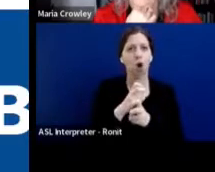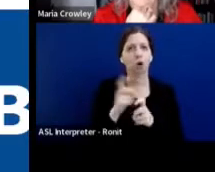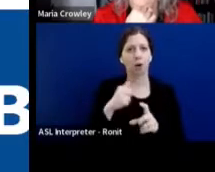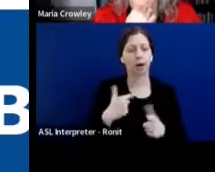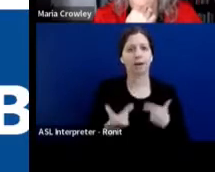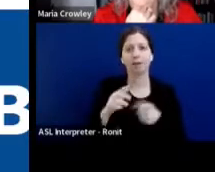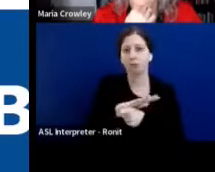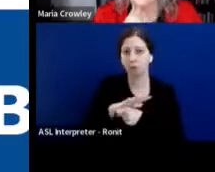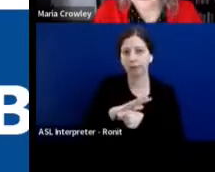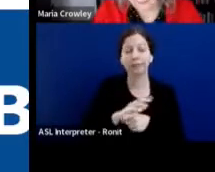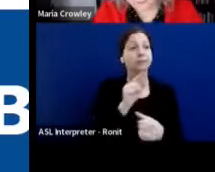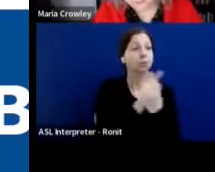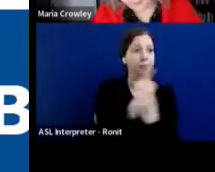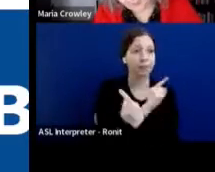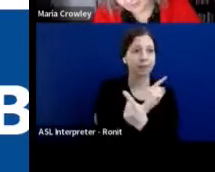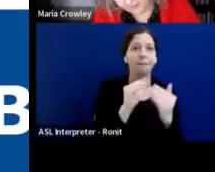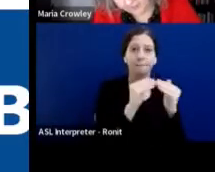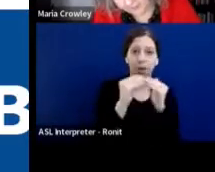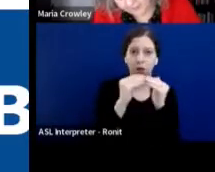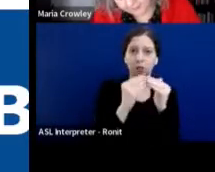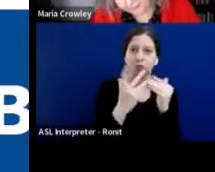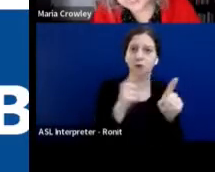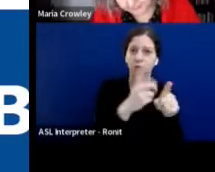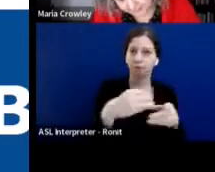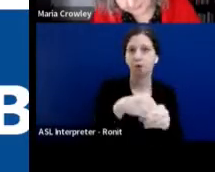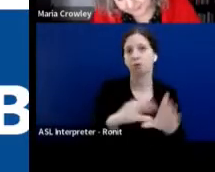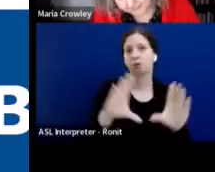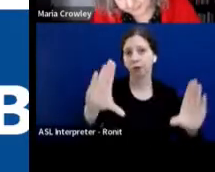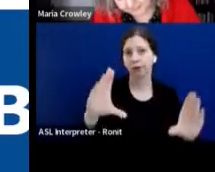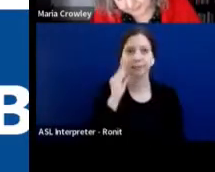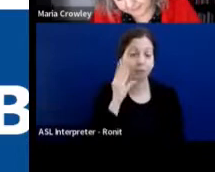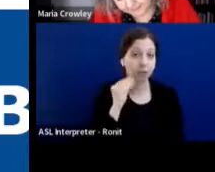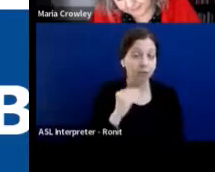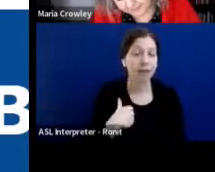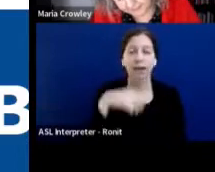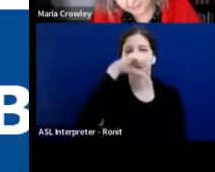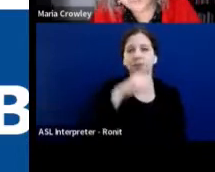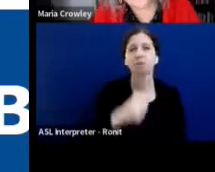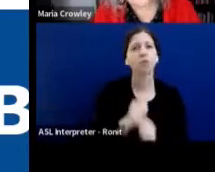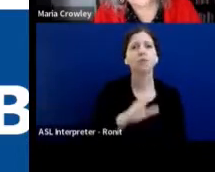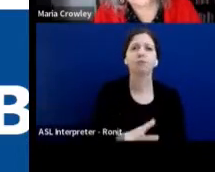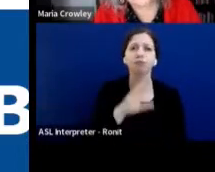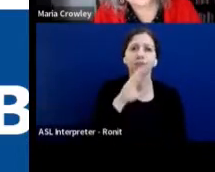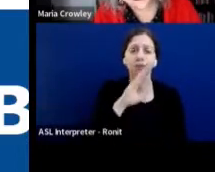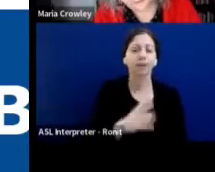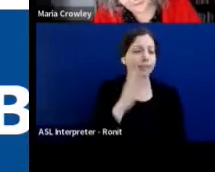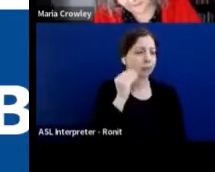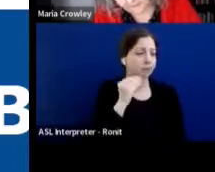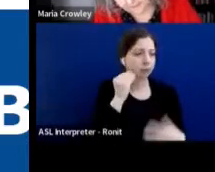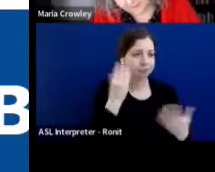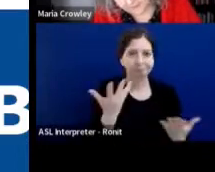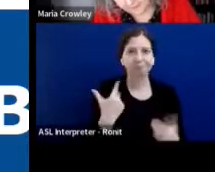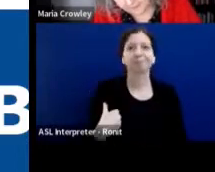to meet peers that are also involved has been a great experience. I guess the most frustrating experience has been the